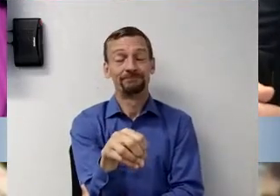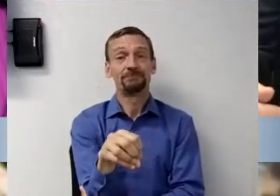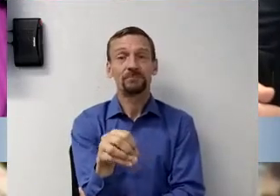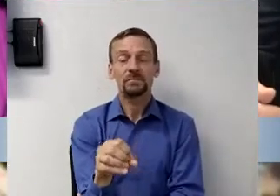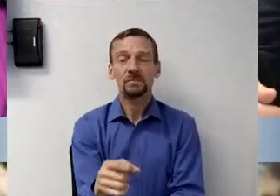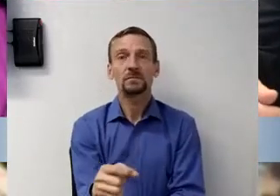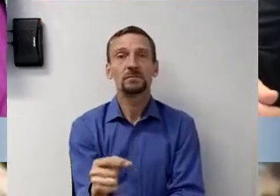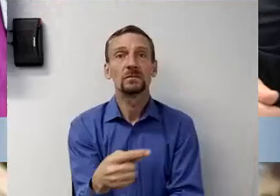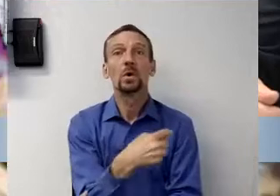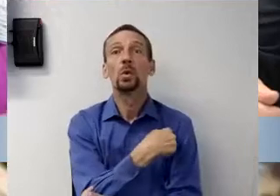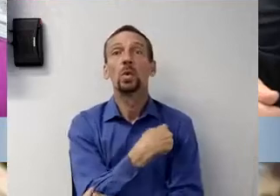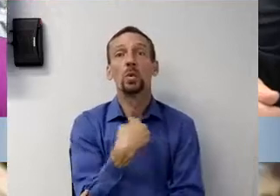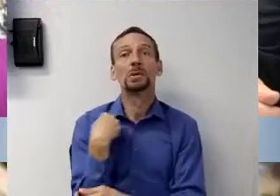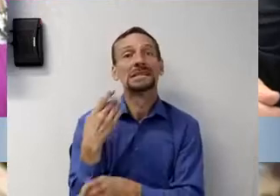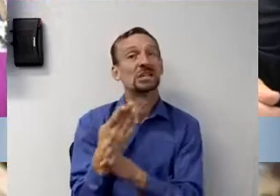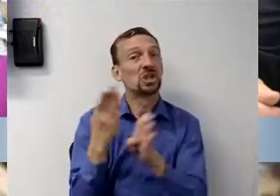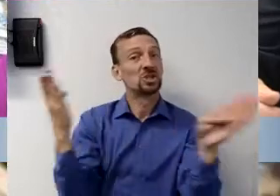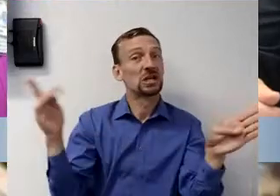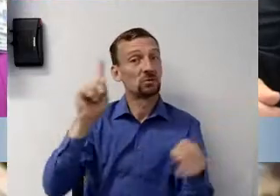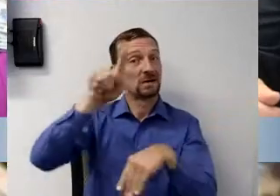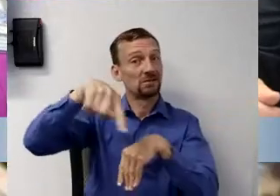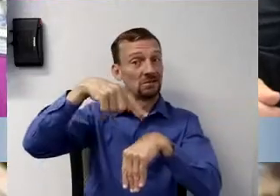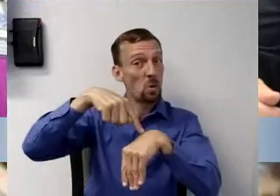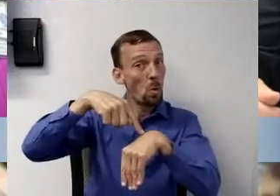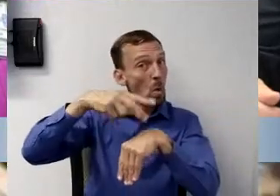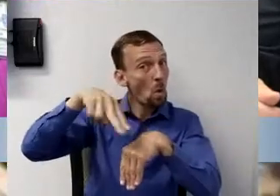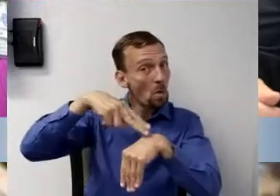Now, we generally only test